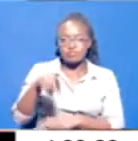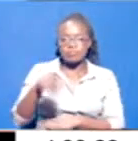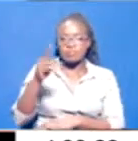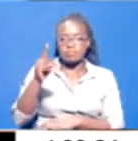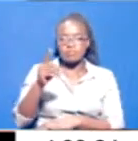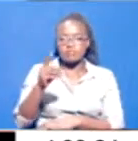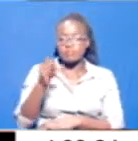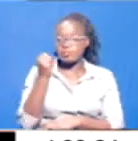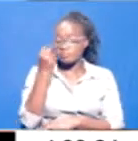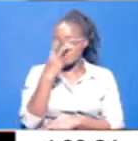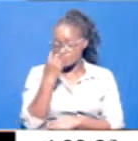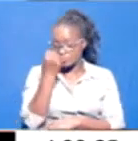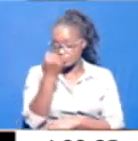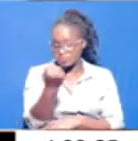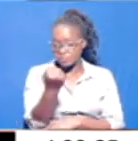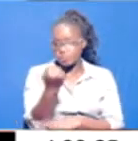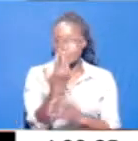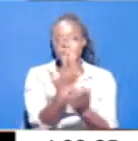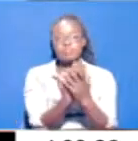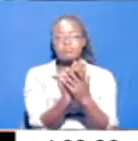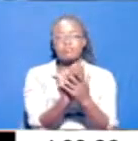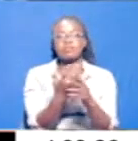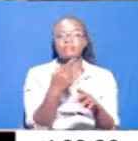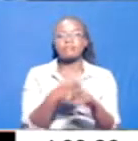suspects were arrested during the operation.